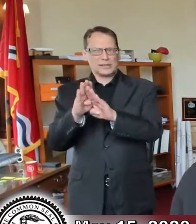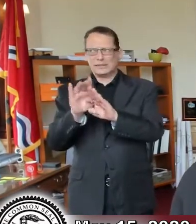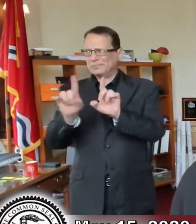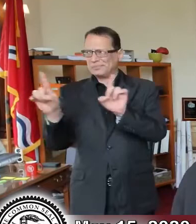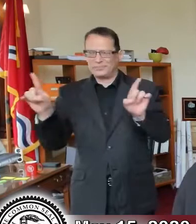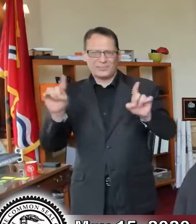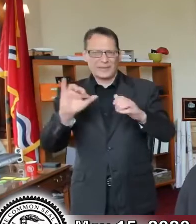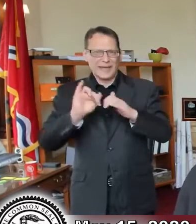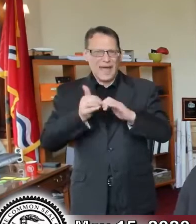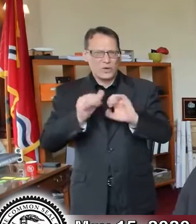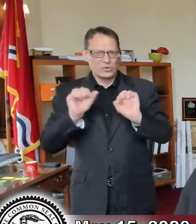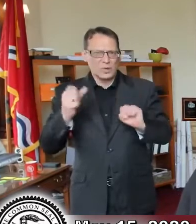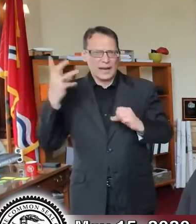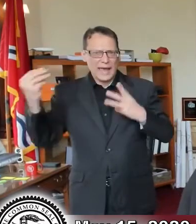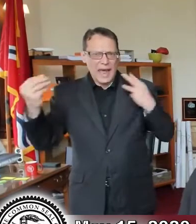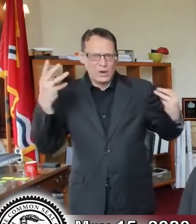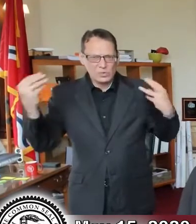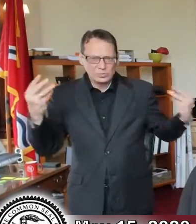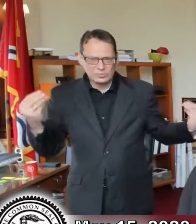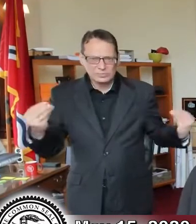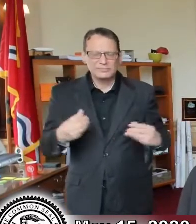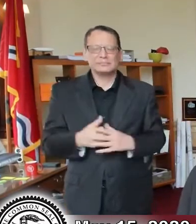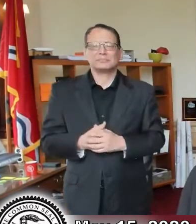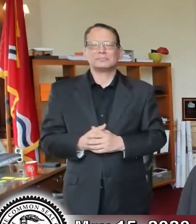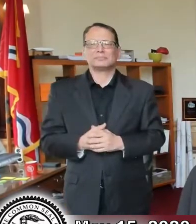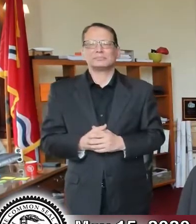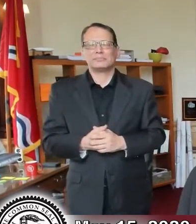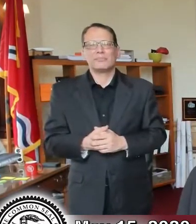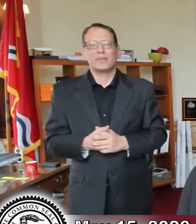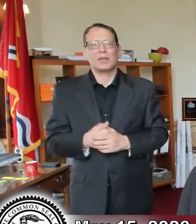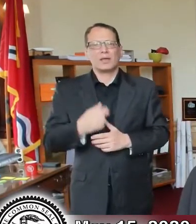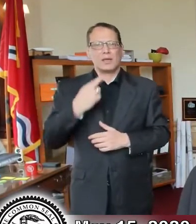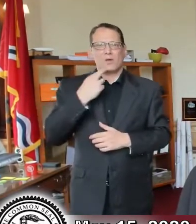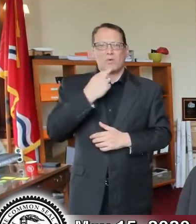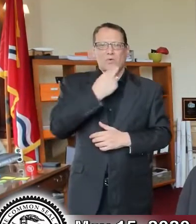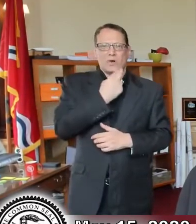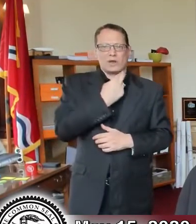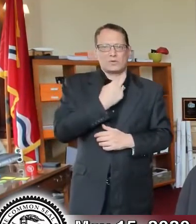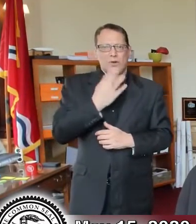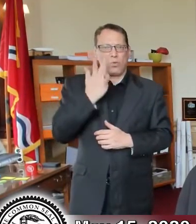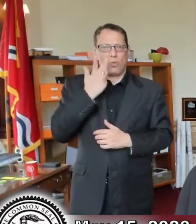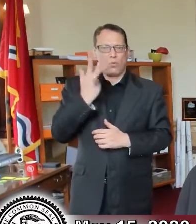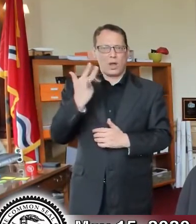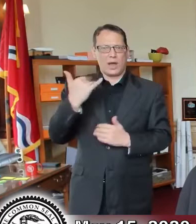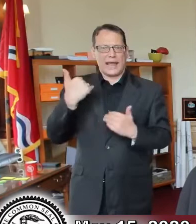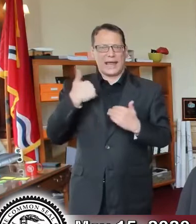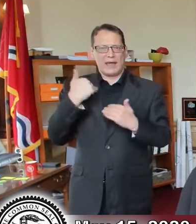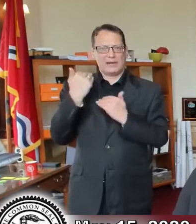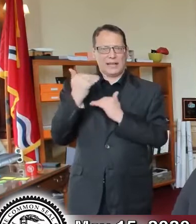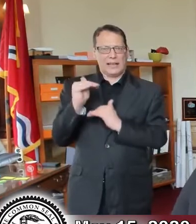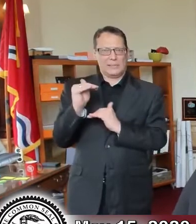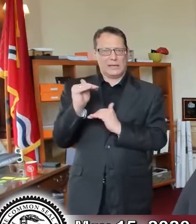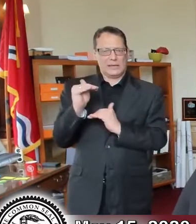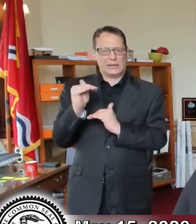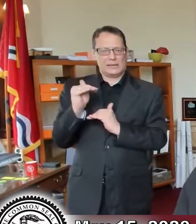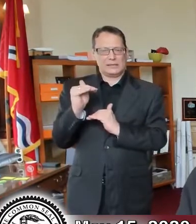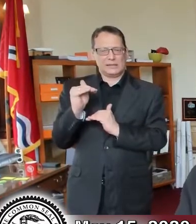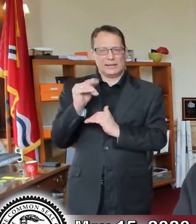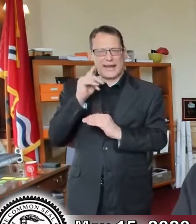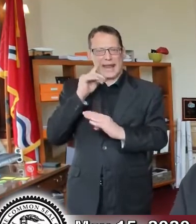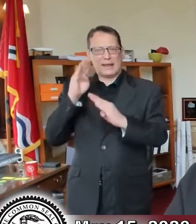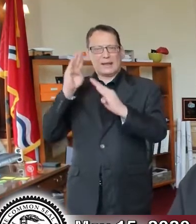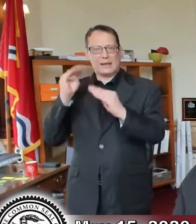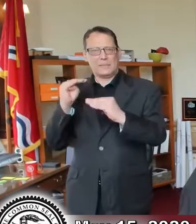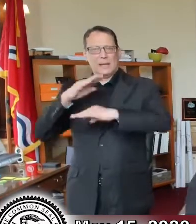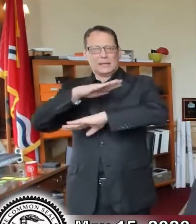I guess. It depends on that. And in a restaurant, the reason that they have occupancy limits is that you expect that